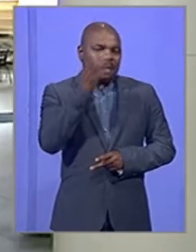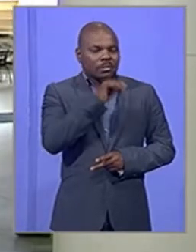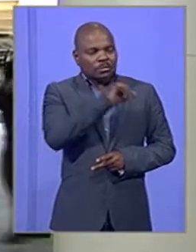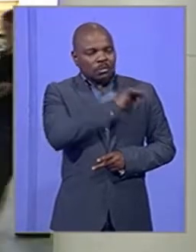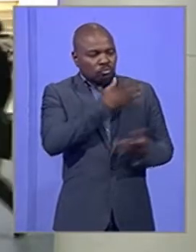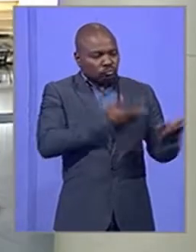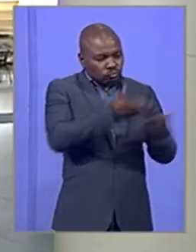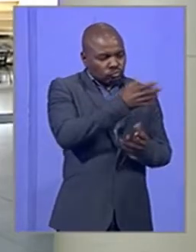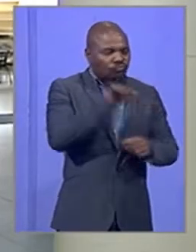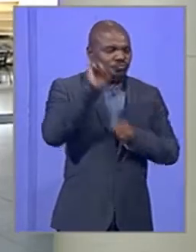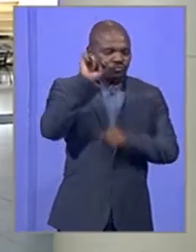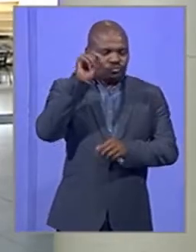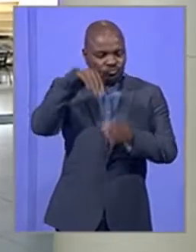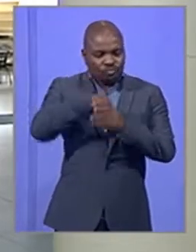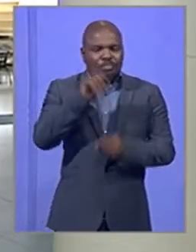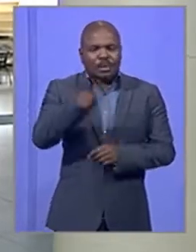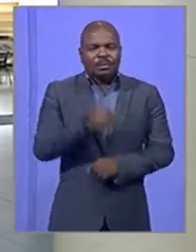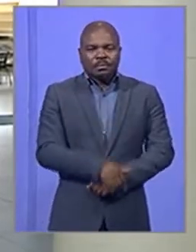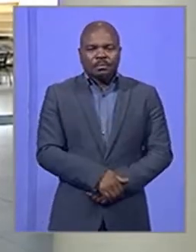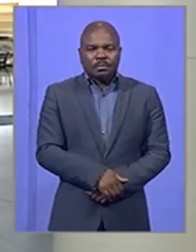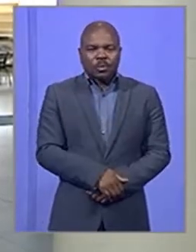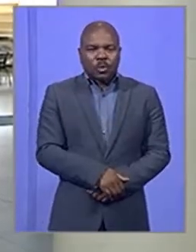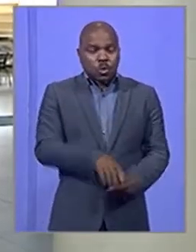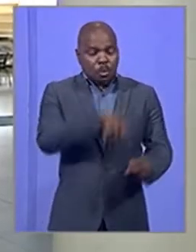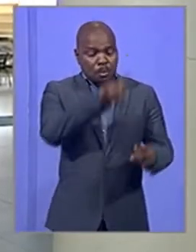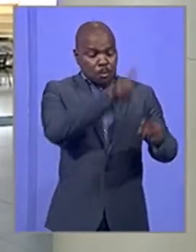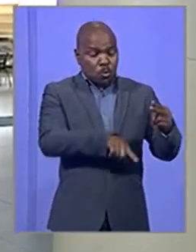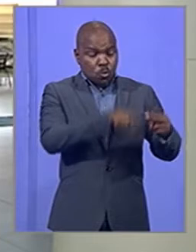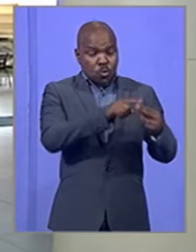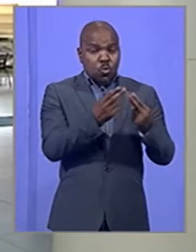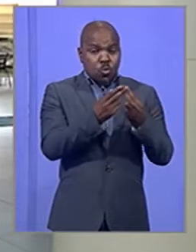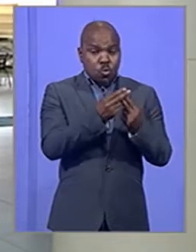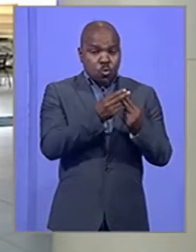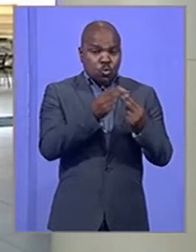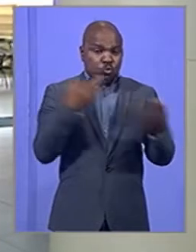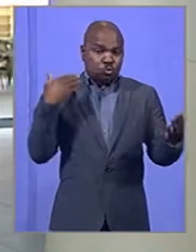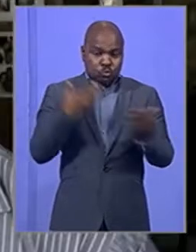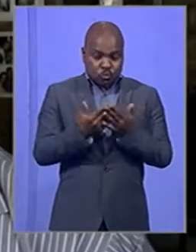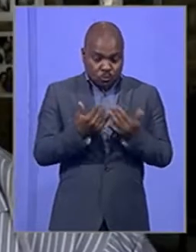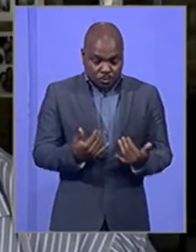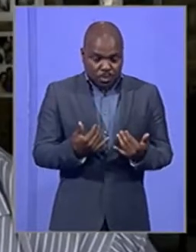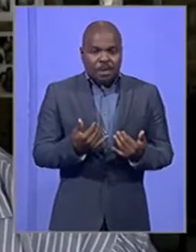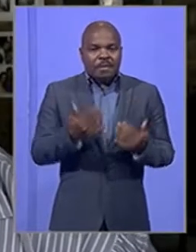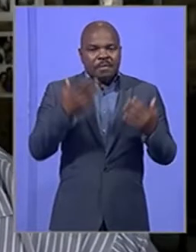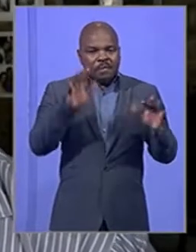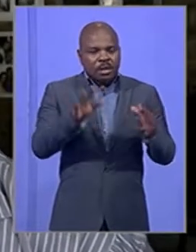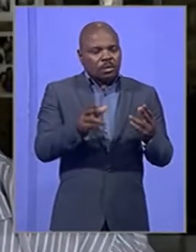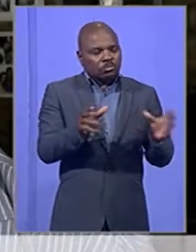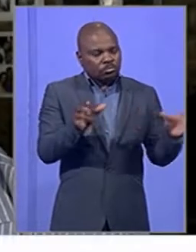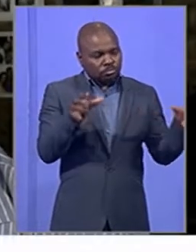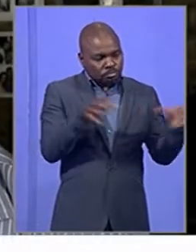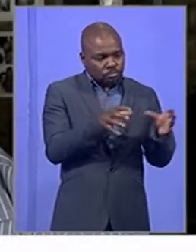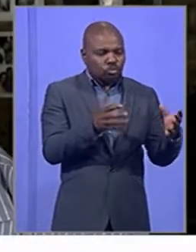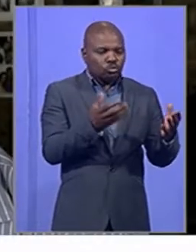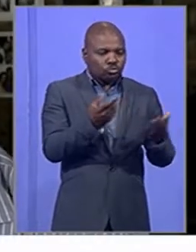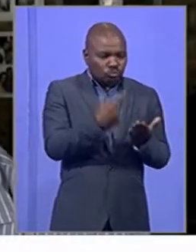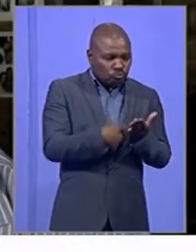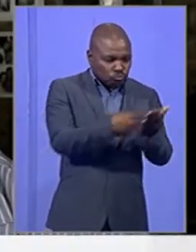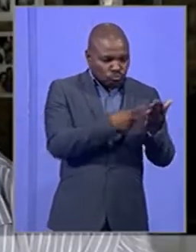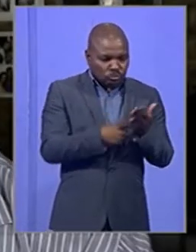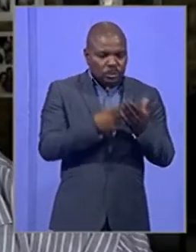kena striking. Both unions today had a joint meeting with